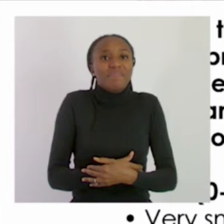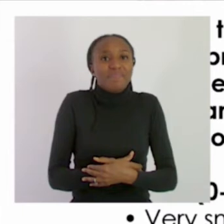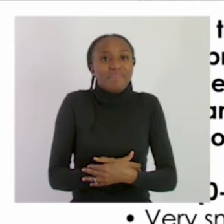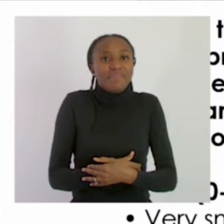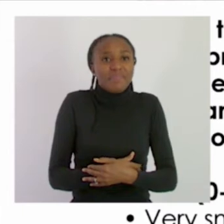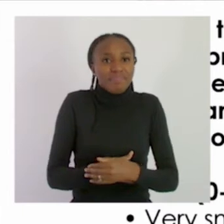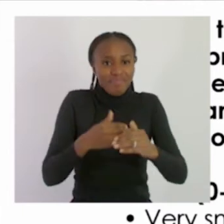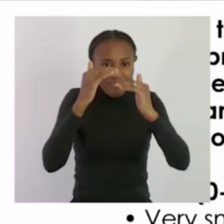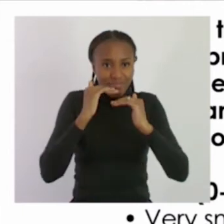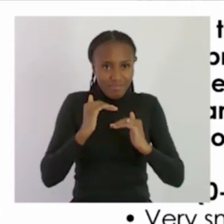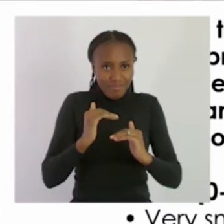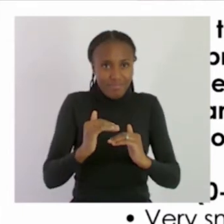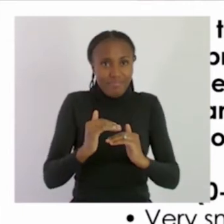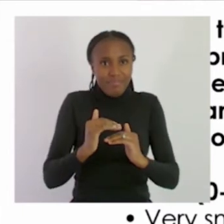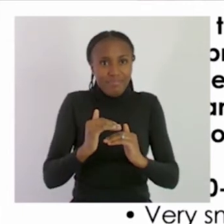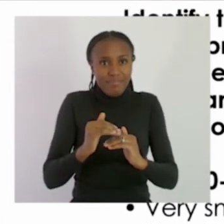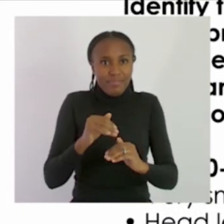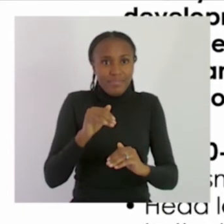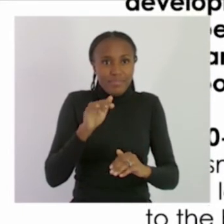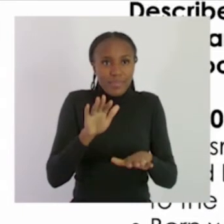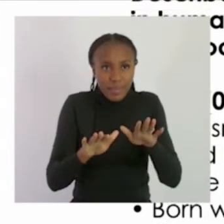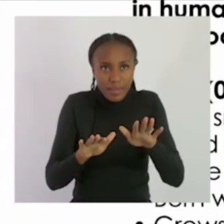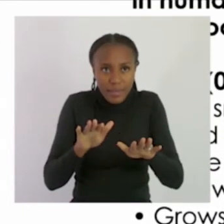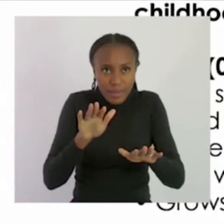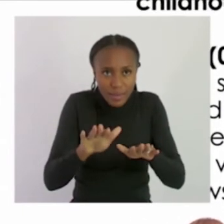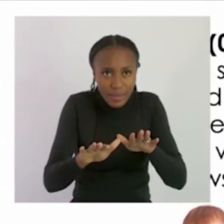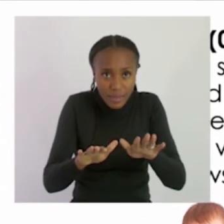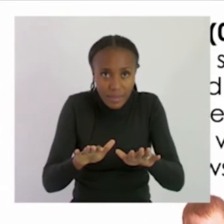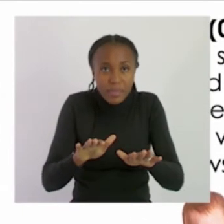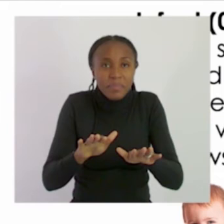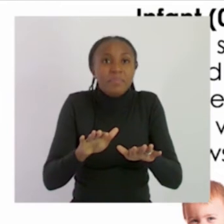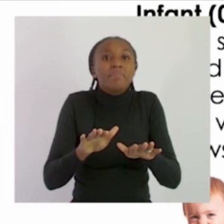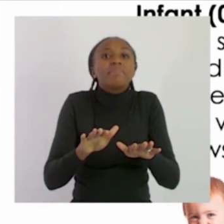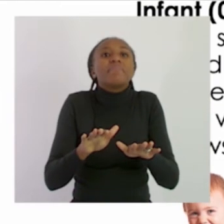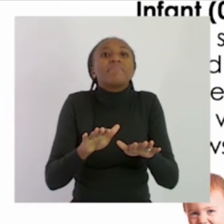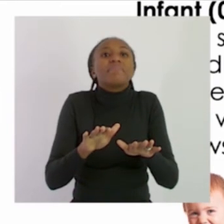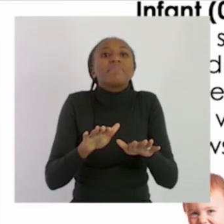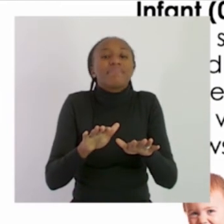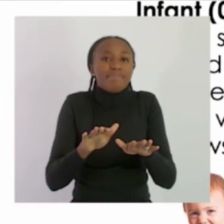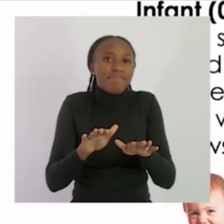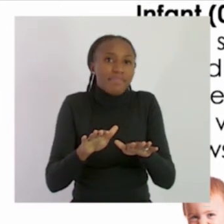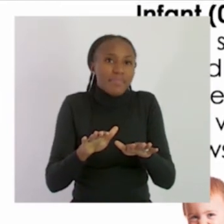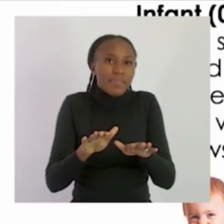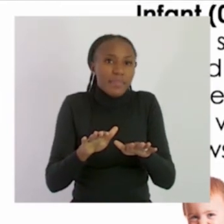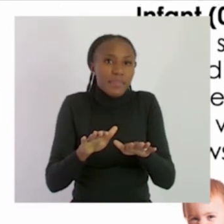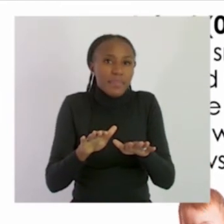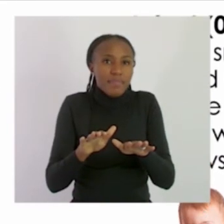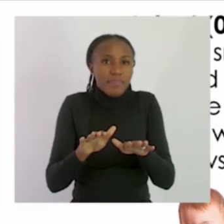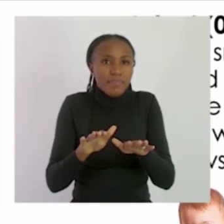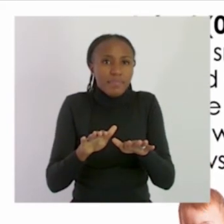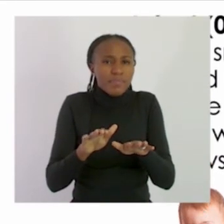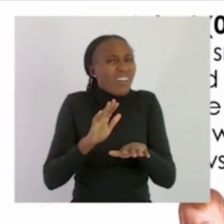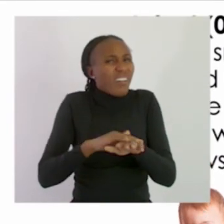We're moving on, toddler, which is the next stage or the second stage after being an infant or a baby.